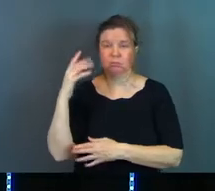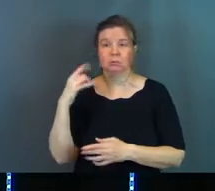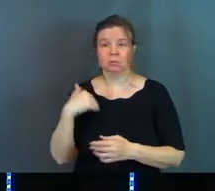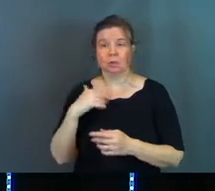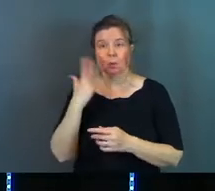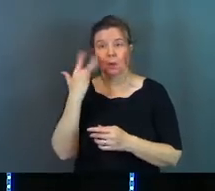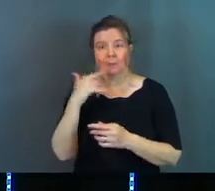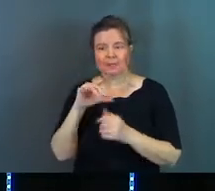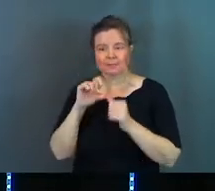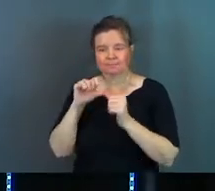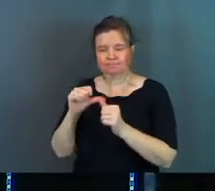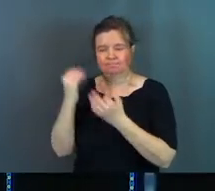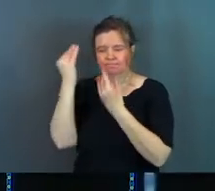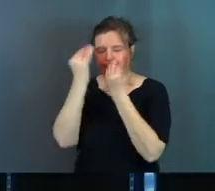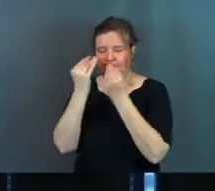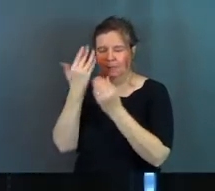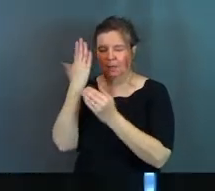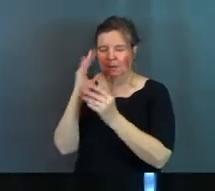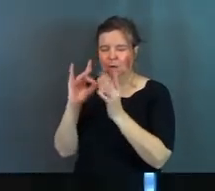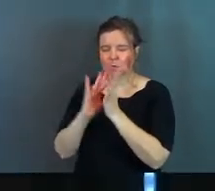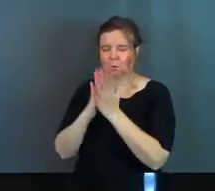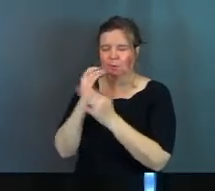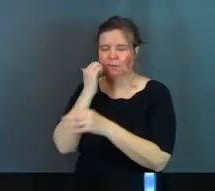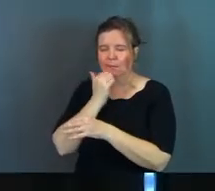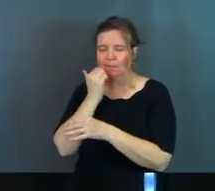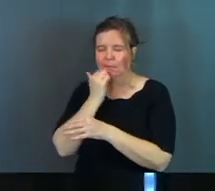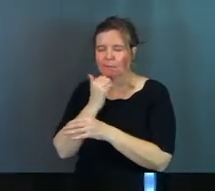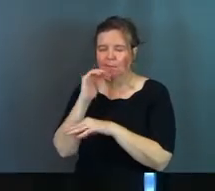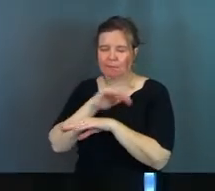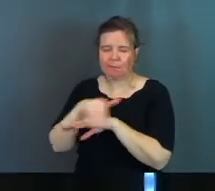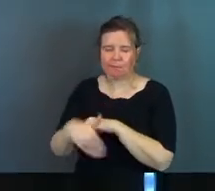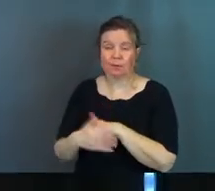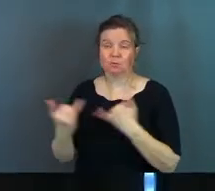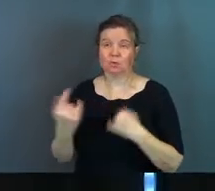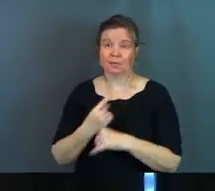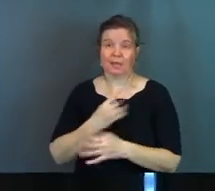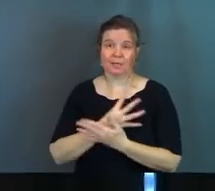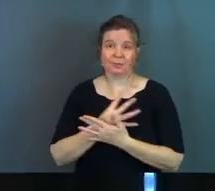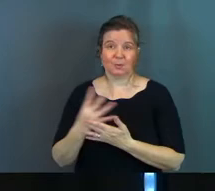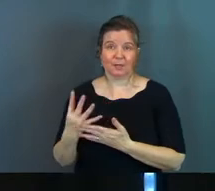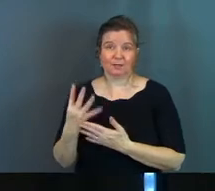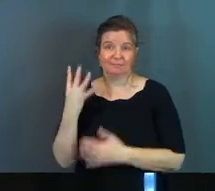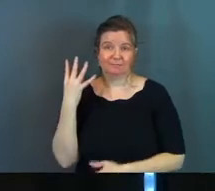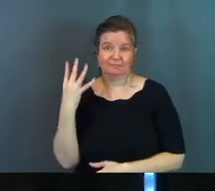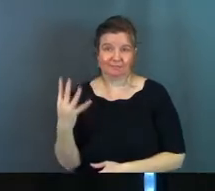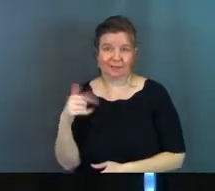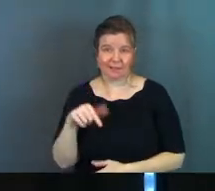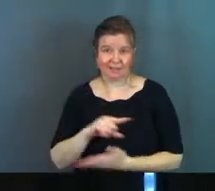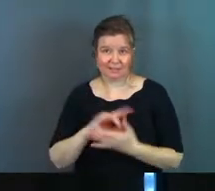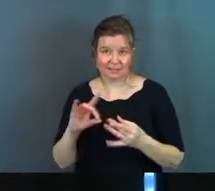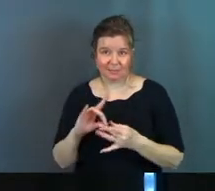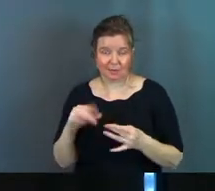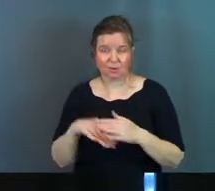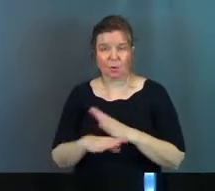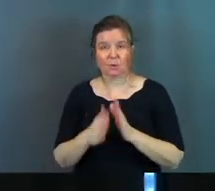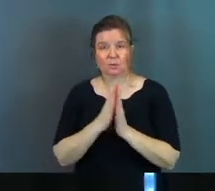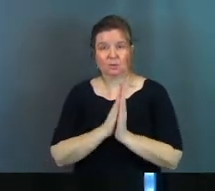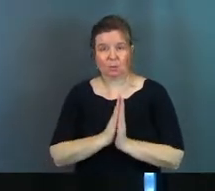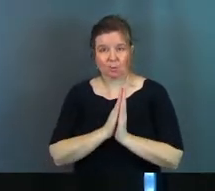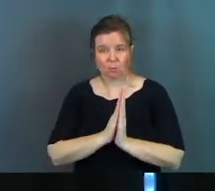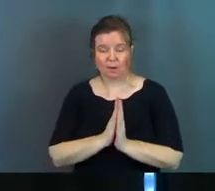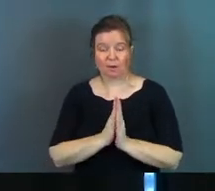meditates on God's word day and night. And so today is week four of this message. We're going to go into